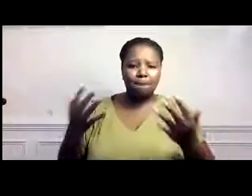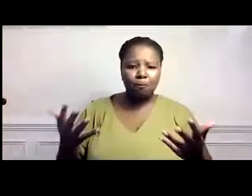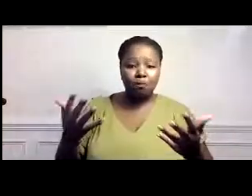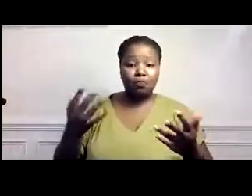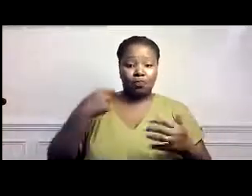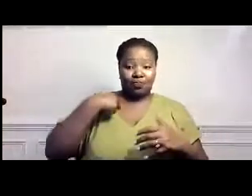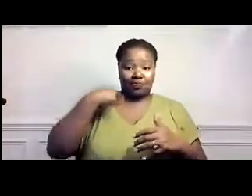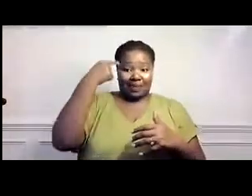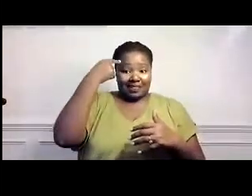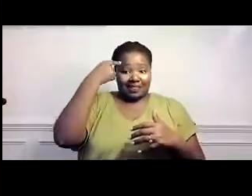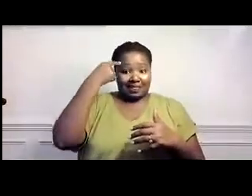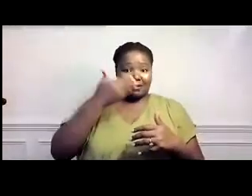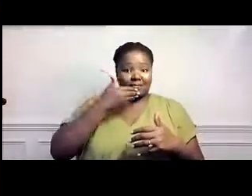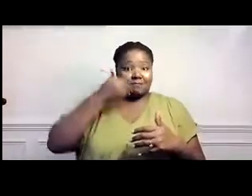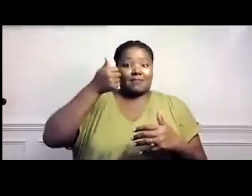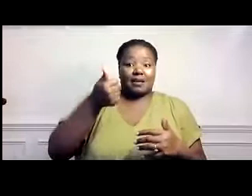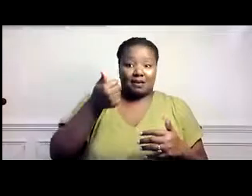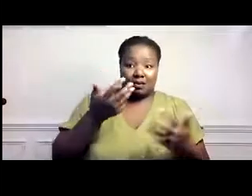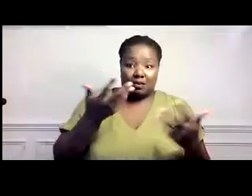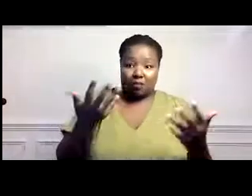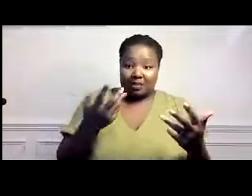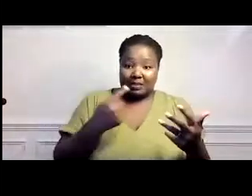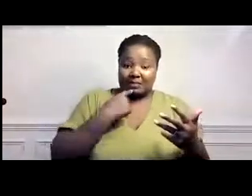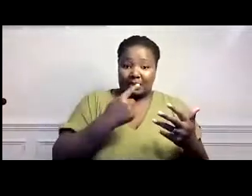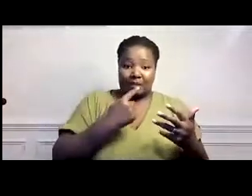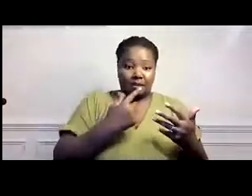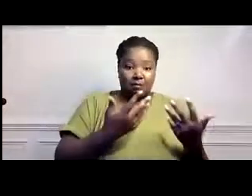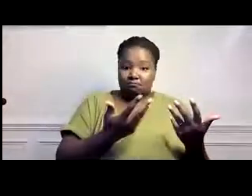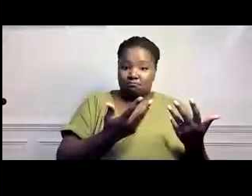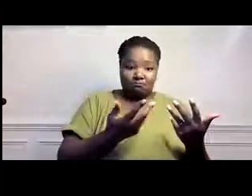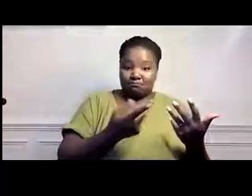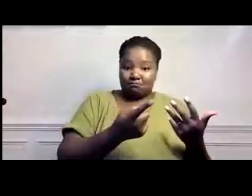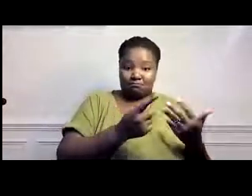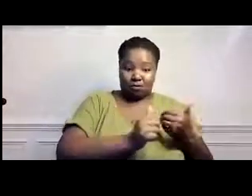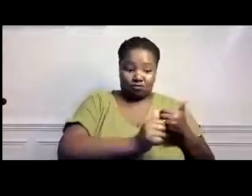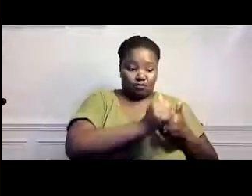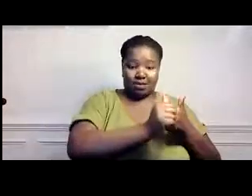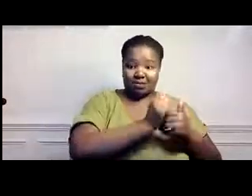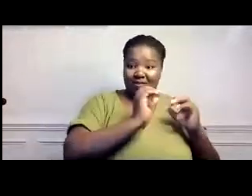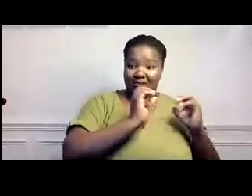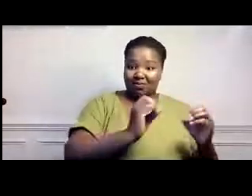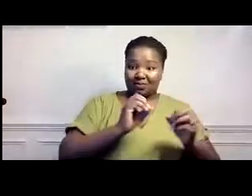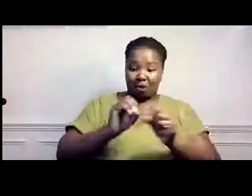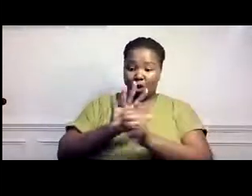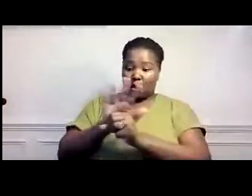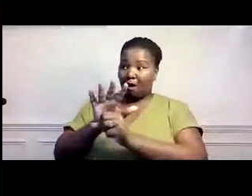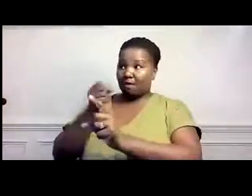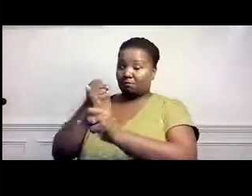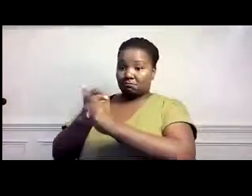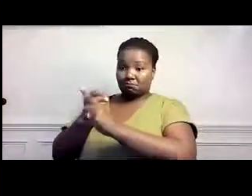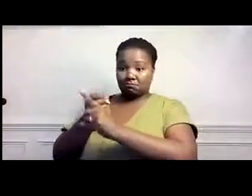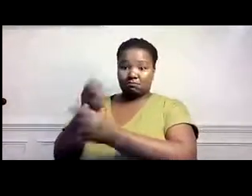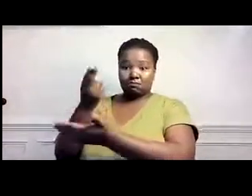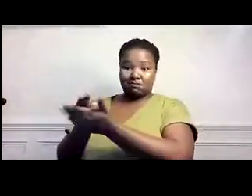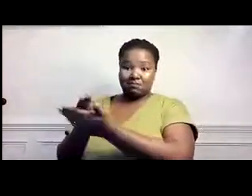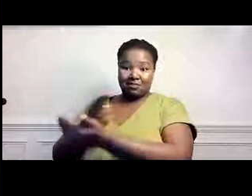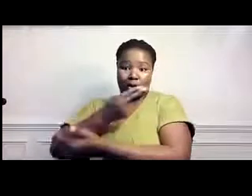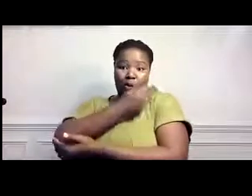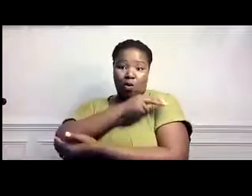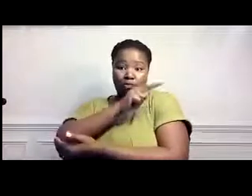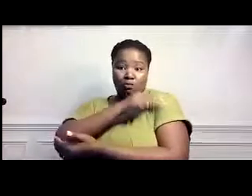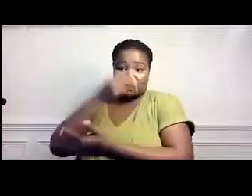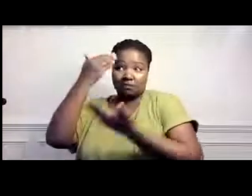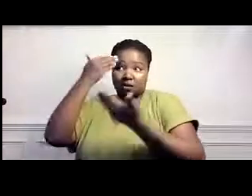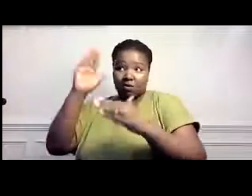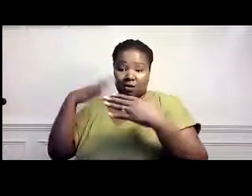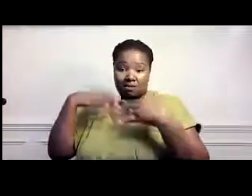better this risk than developing COVID and ending up in the hospital and not knowing how the COVID is